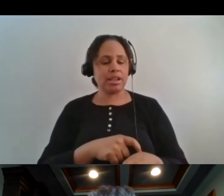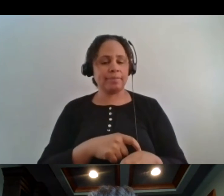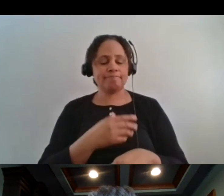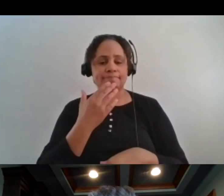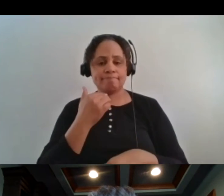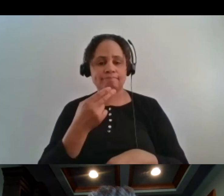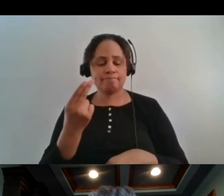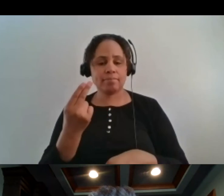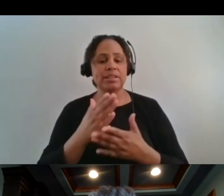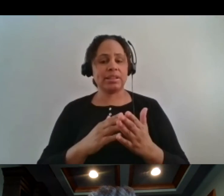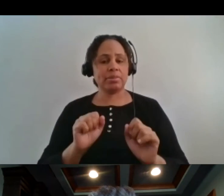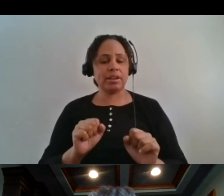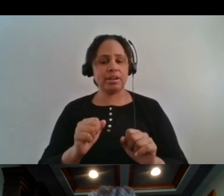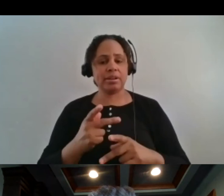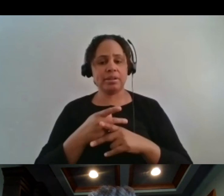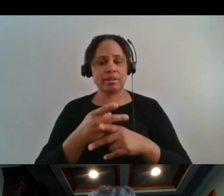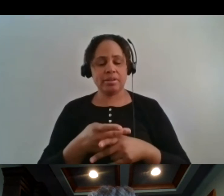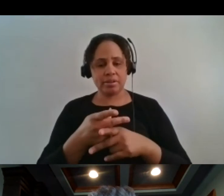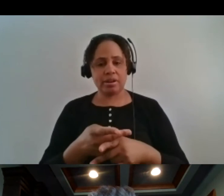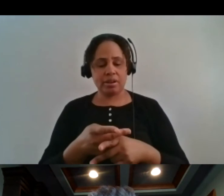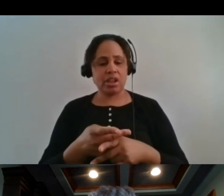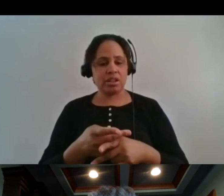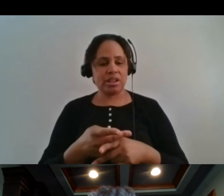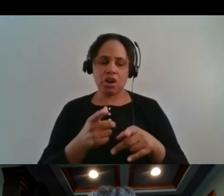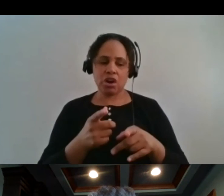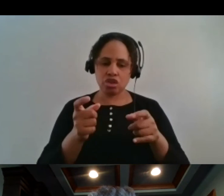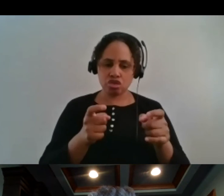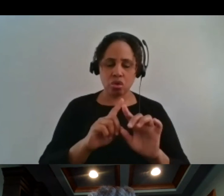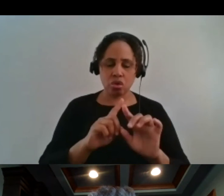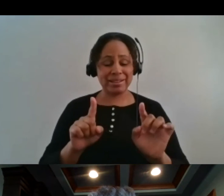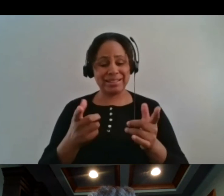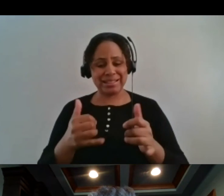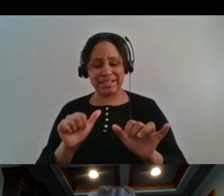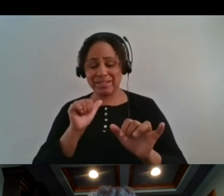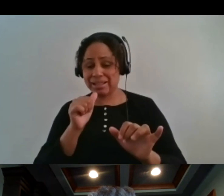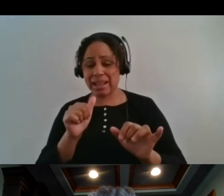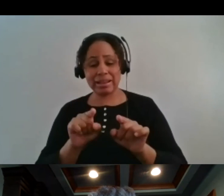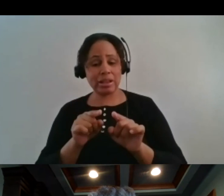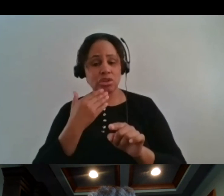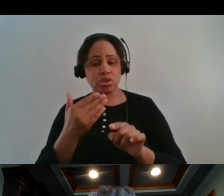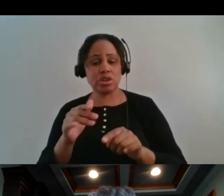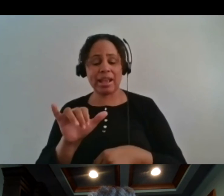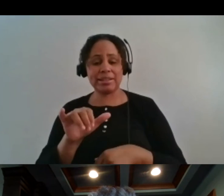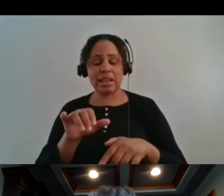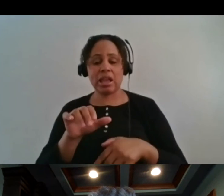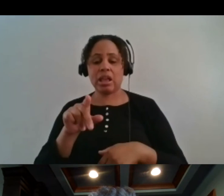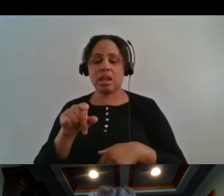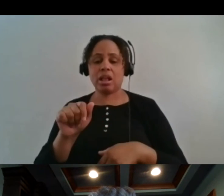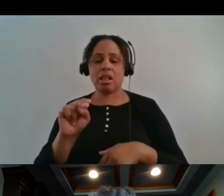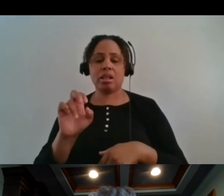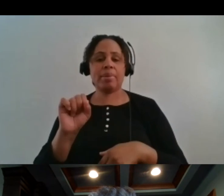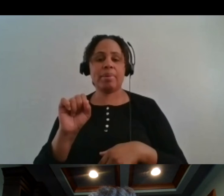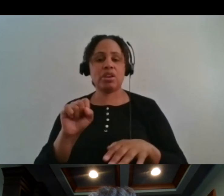as a pancreas transplant. And it's not for everyone. We're really looking for the people who have the hardest time managing their diabetes, because it